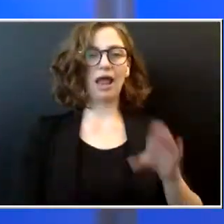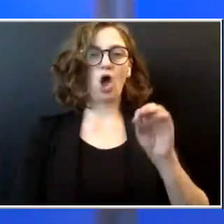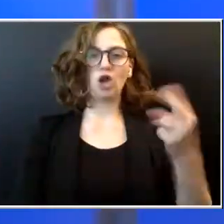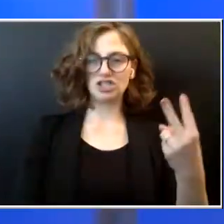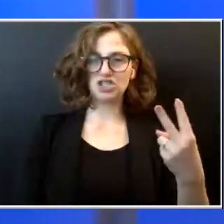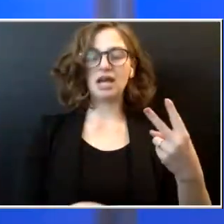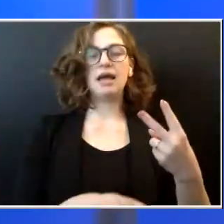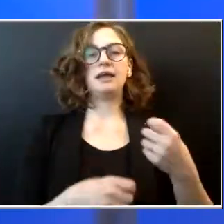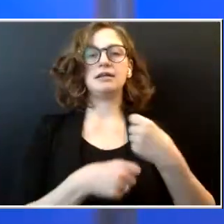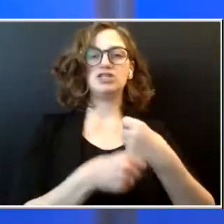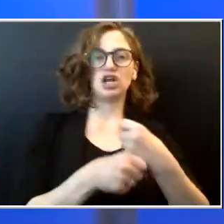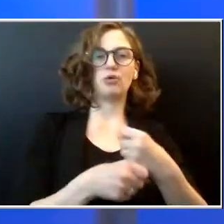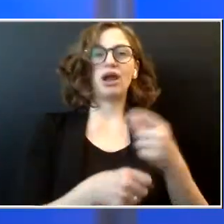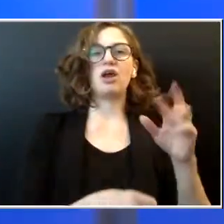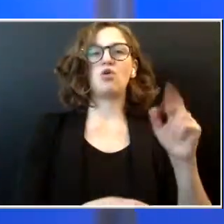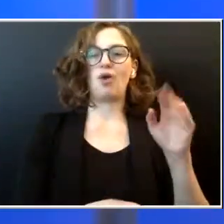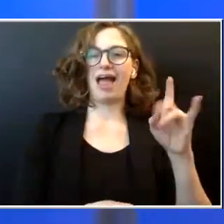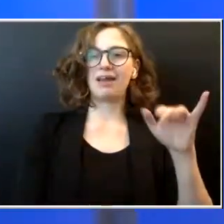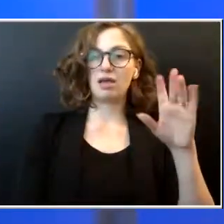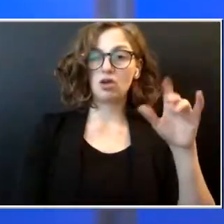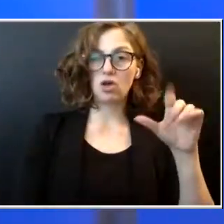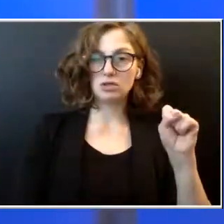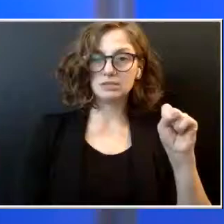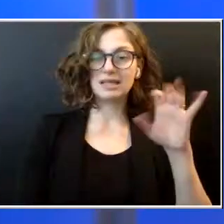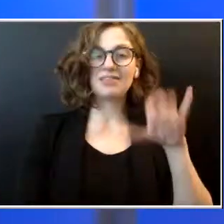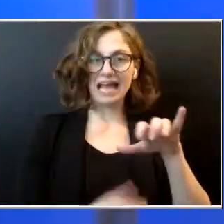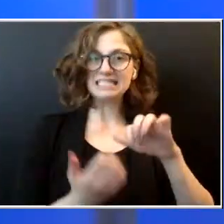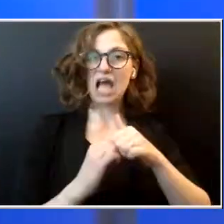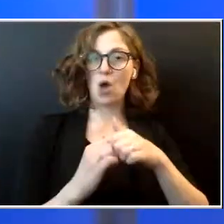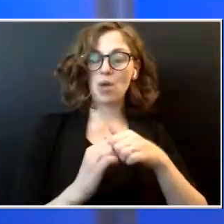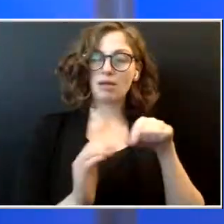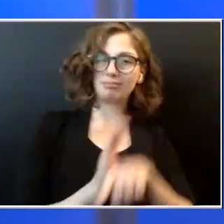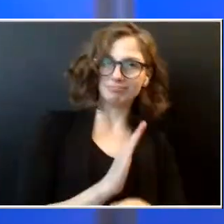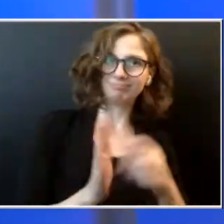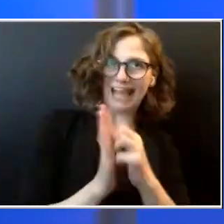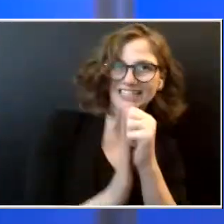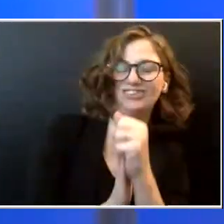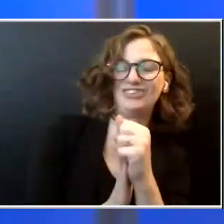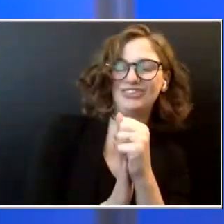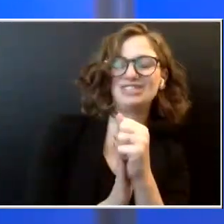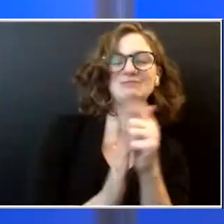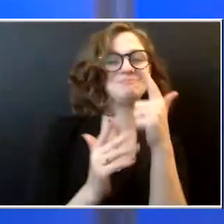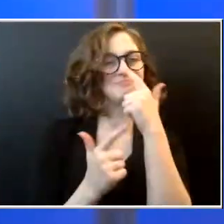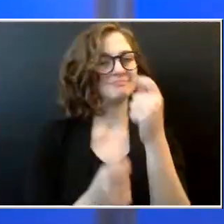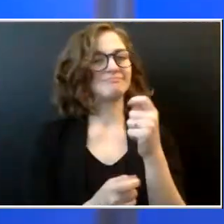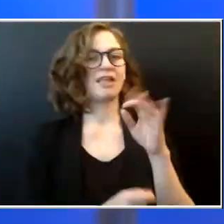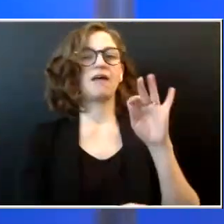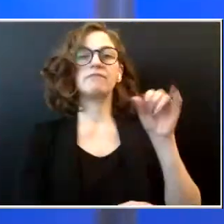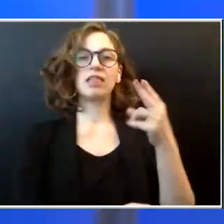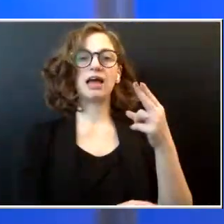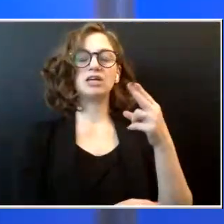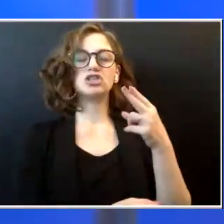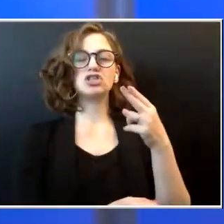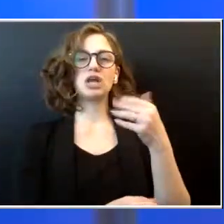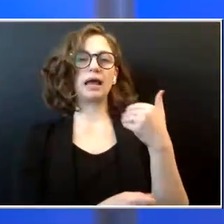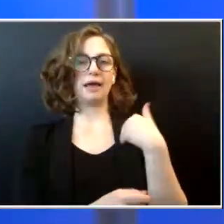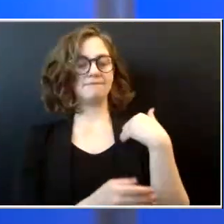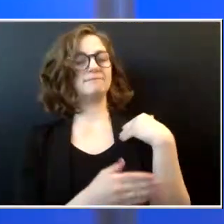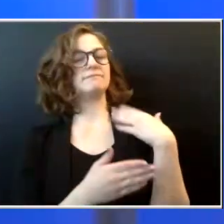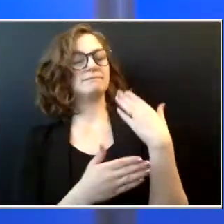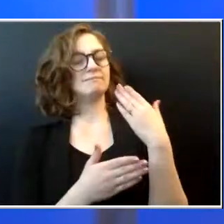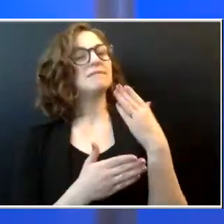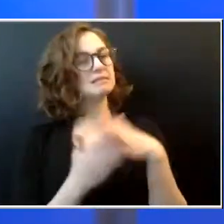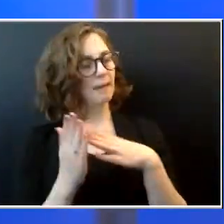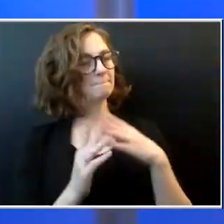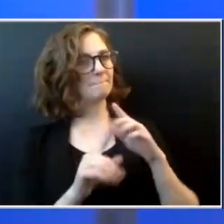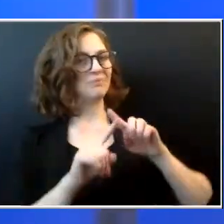cancer. And it's very interesting and everything that the flash effect seems to have a certain dependence on oxygen. And again, I don't want to go into